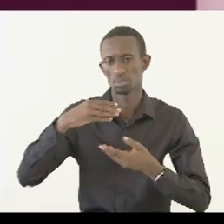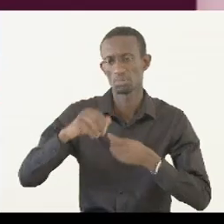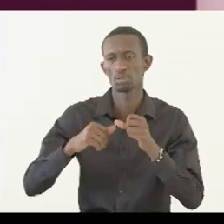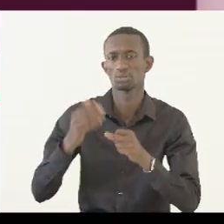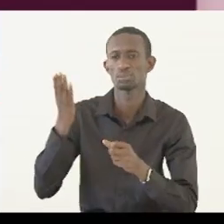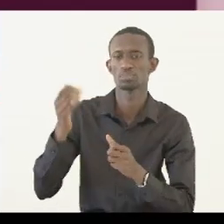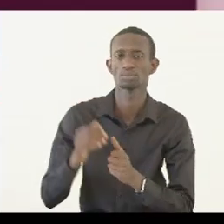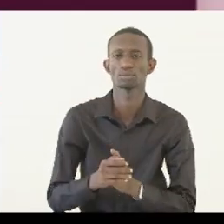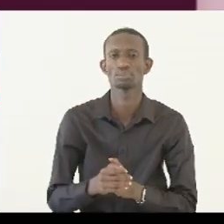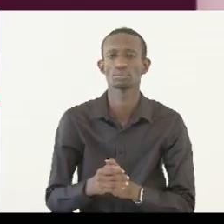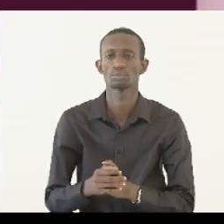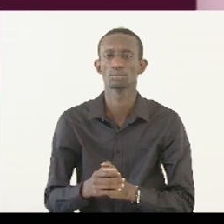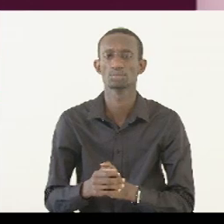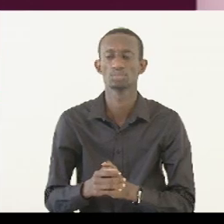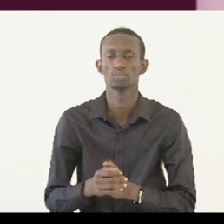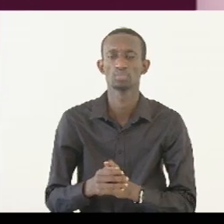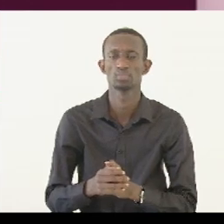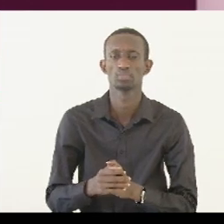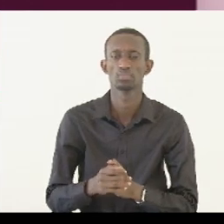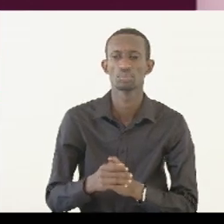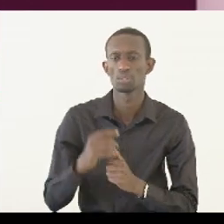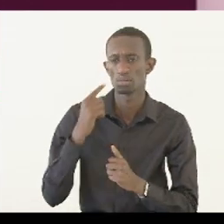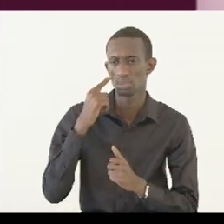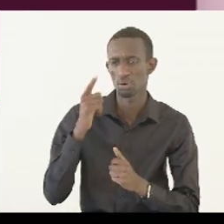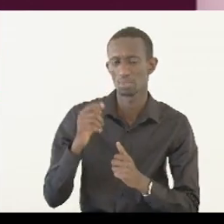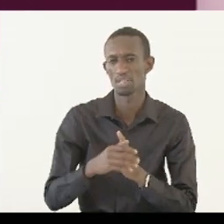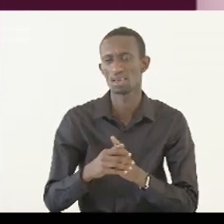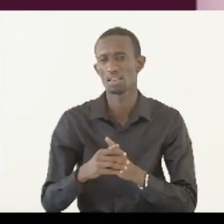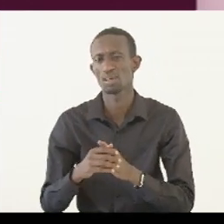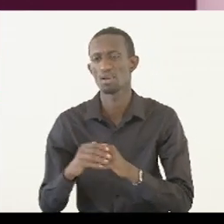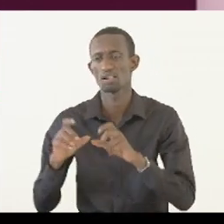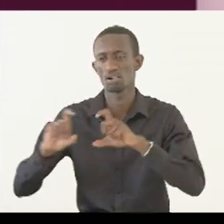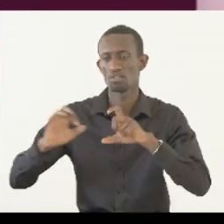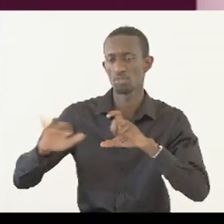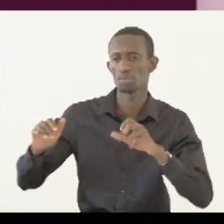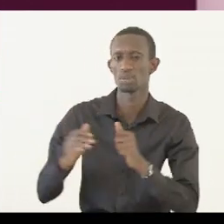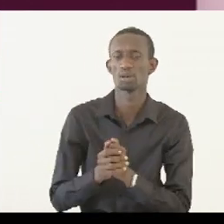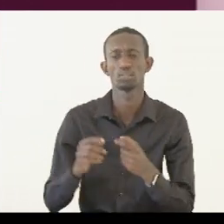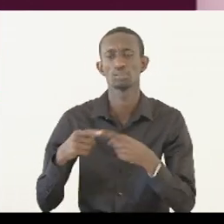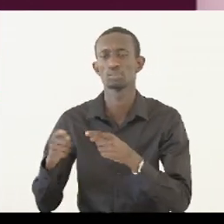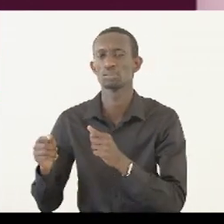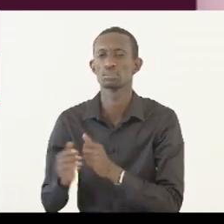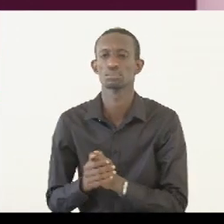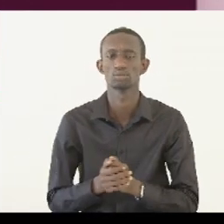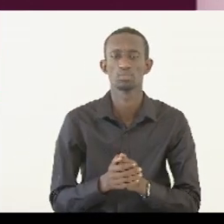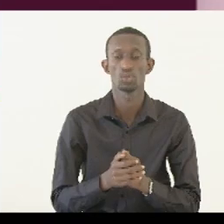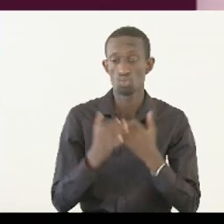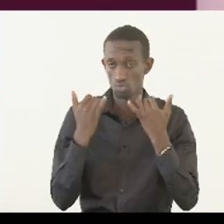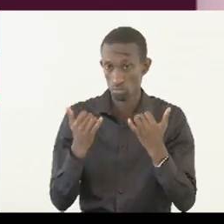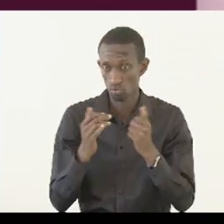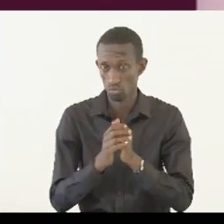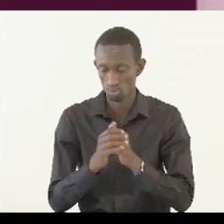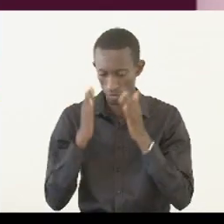we know the formula of various radicals, their names, and today we will focus on how